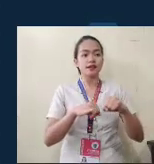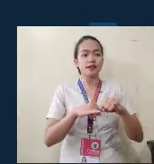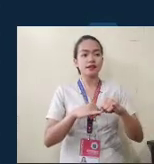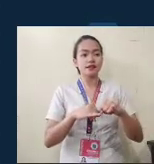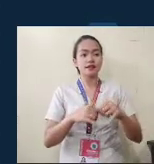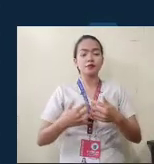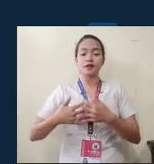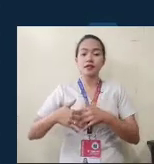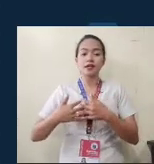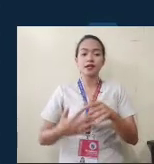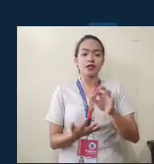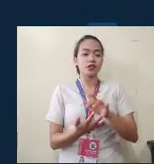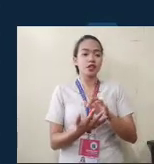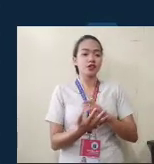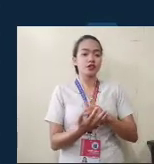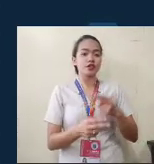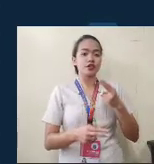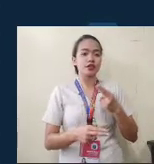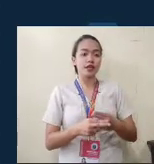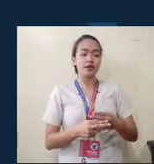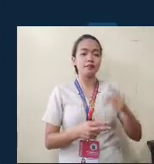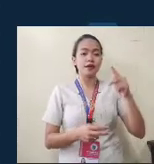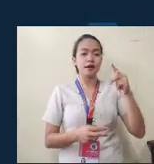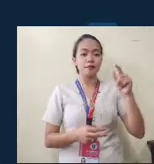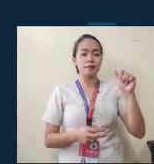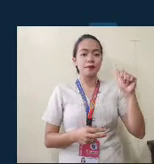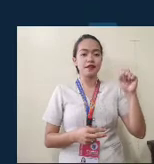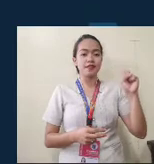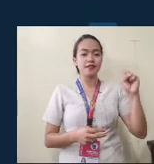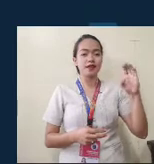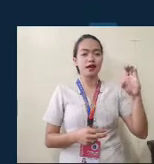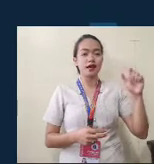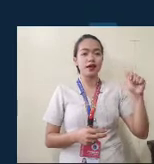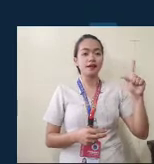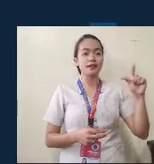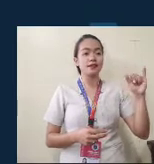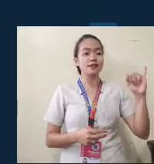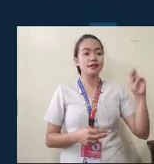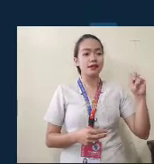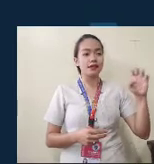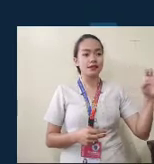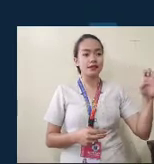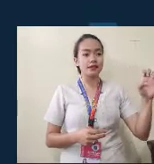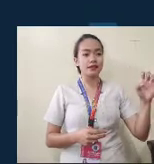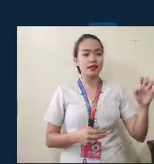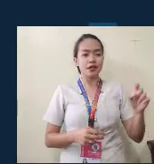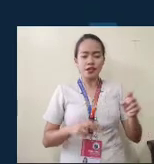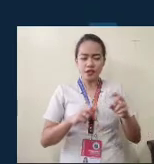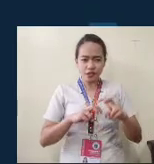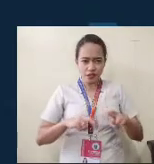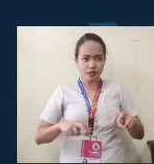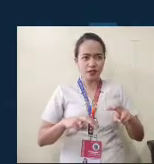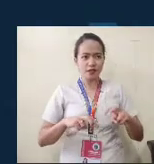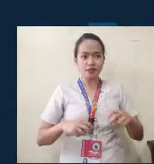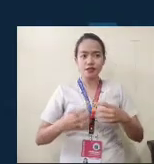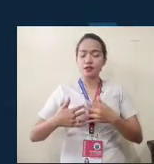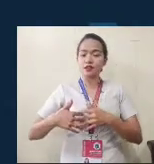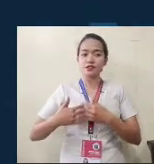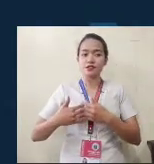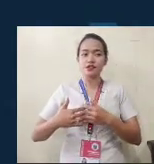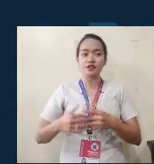1840. It highlights the advent of the mechanical calculator called